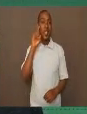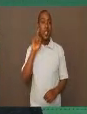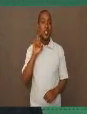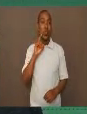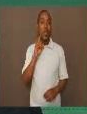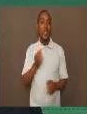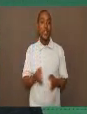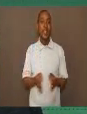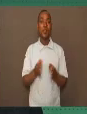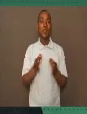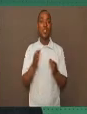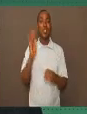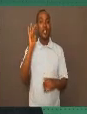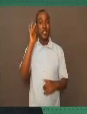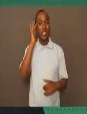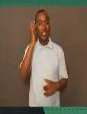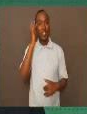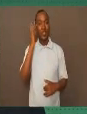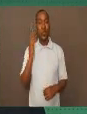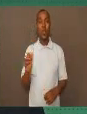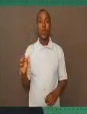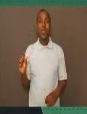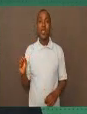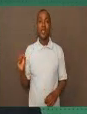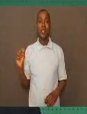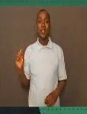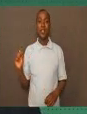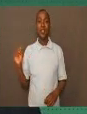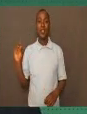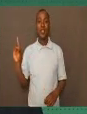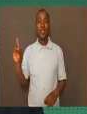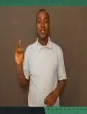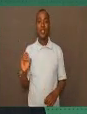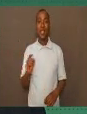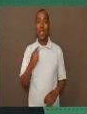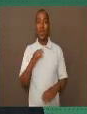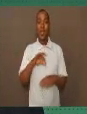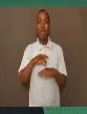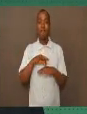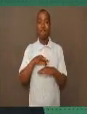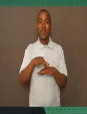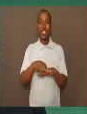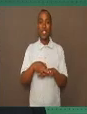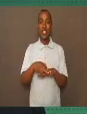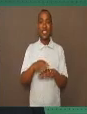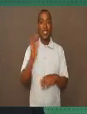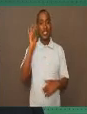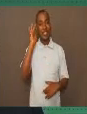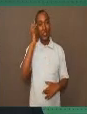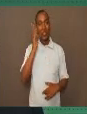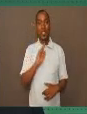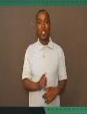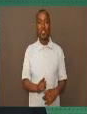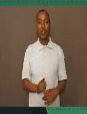transmitted diseases, or STDs, are infectious diseases that